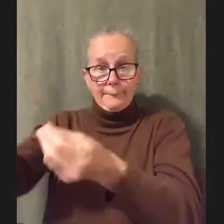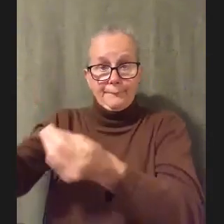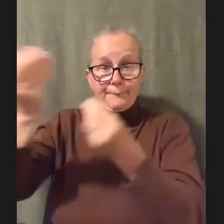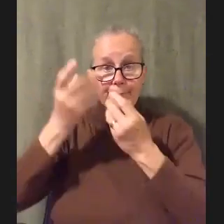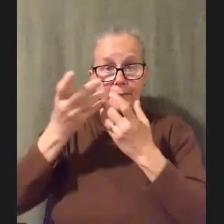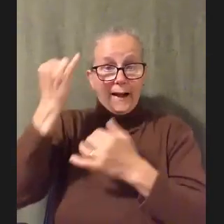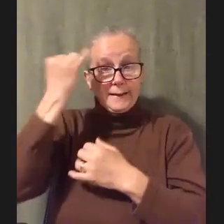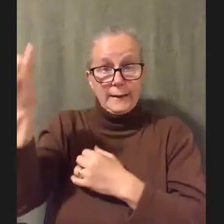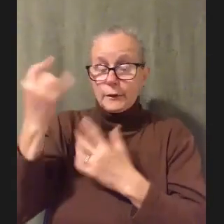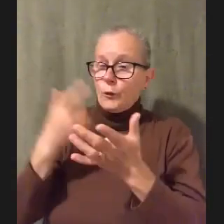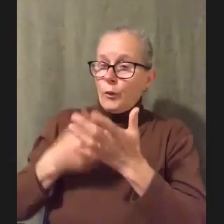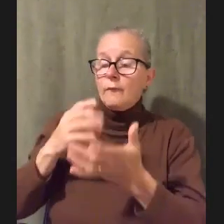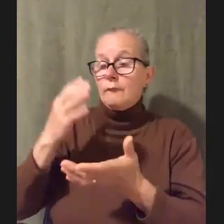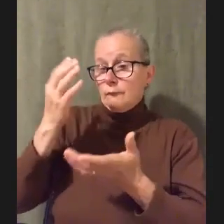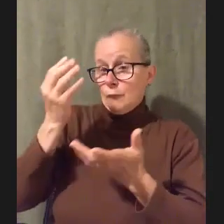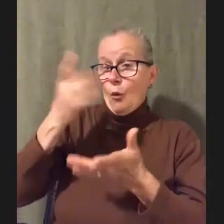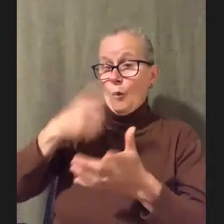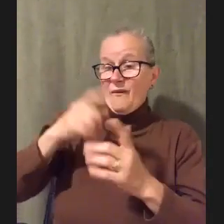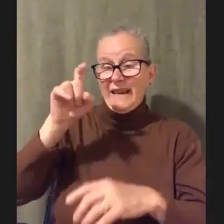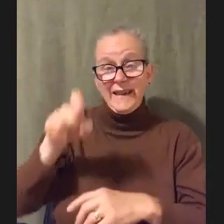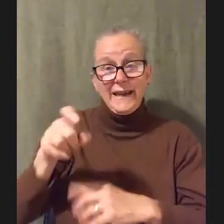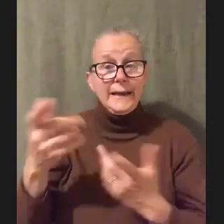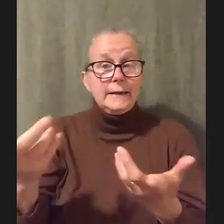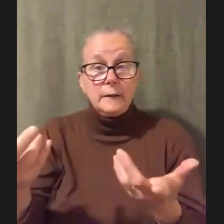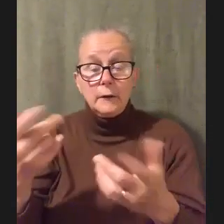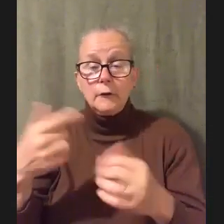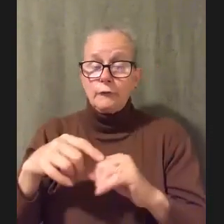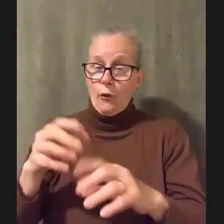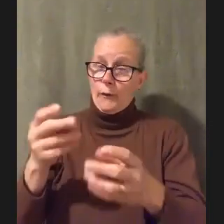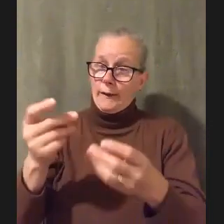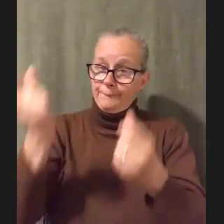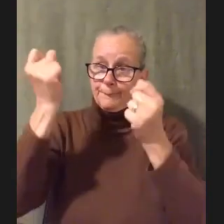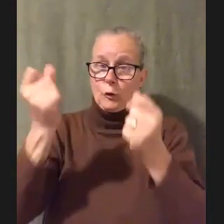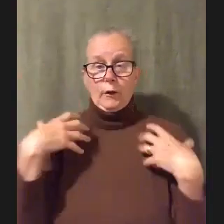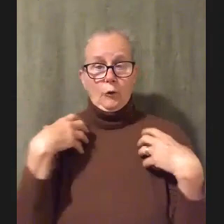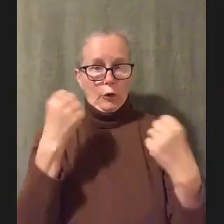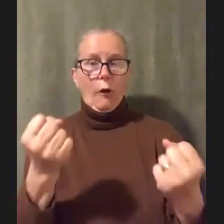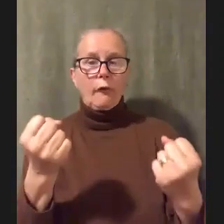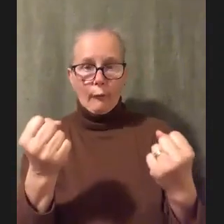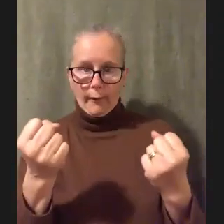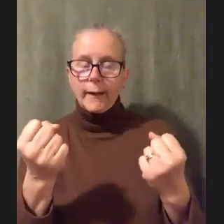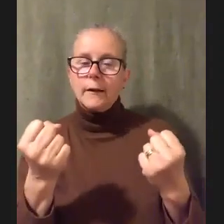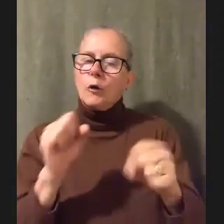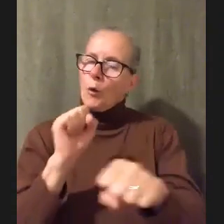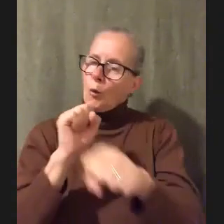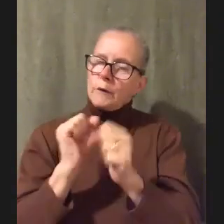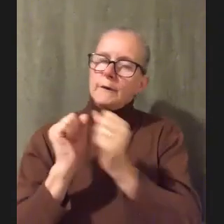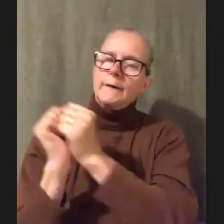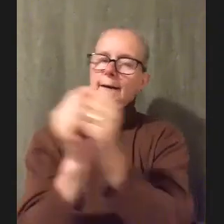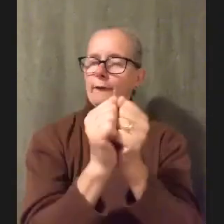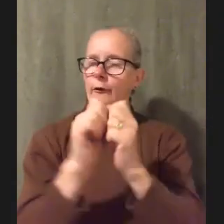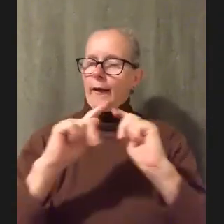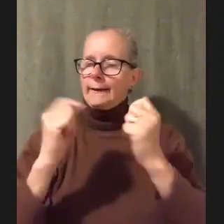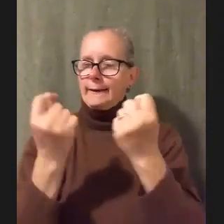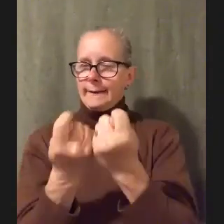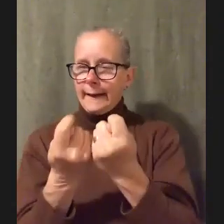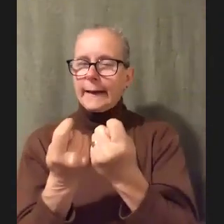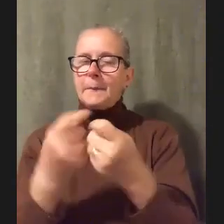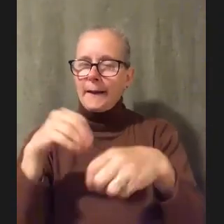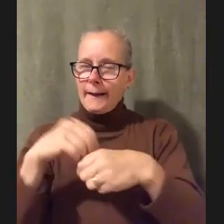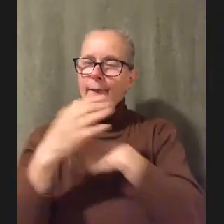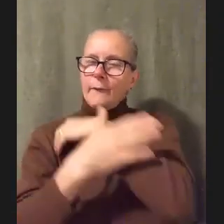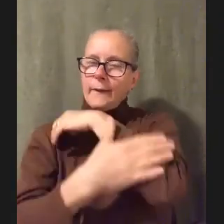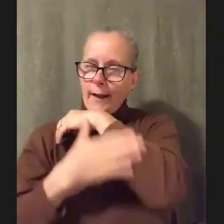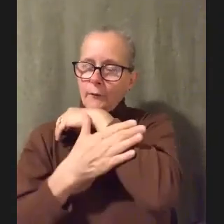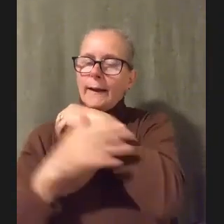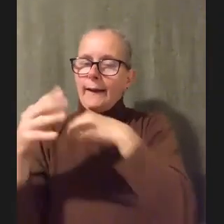know what they need for speedy recovery. And we'll be working as a team again throughout the county and throughout the region,